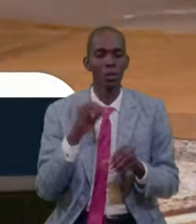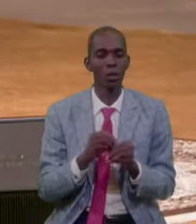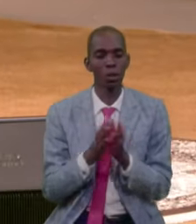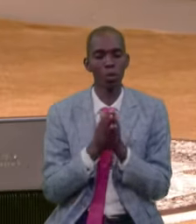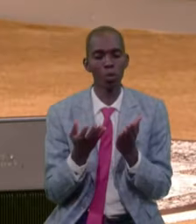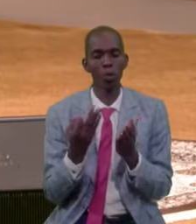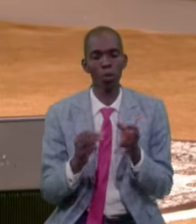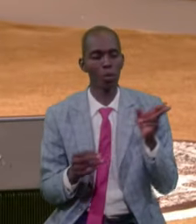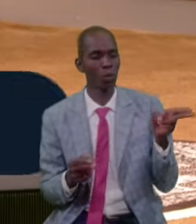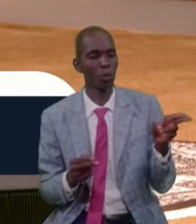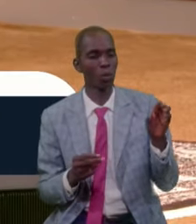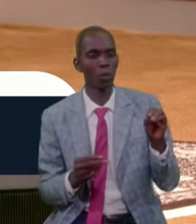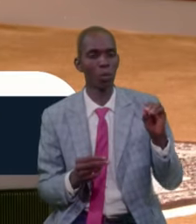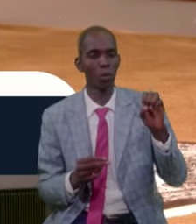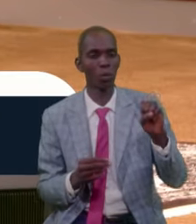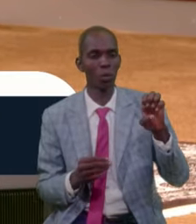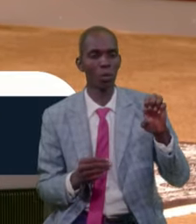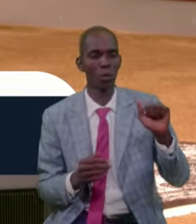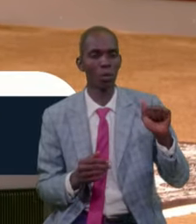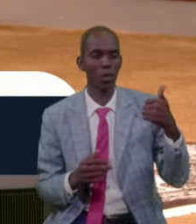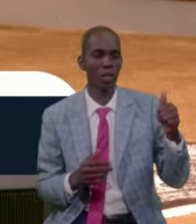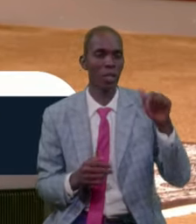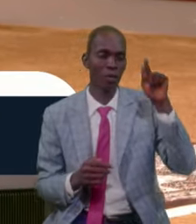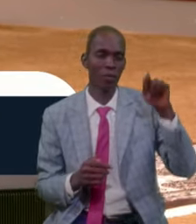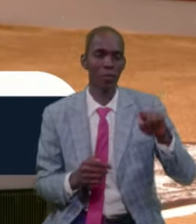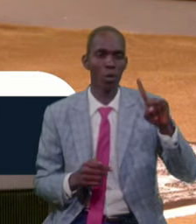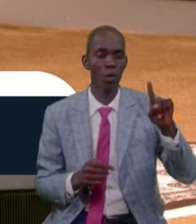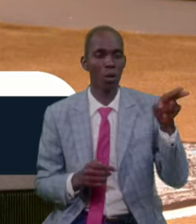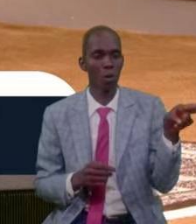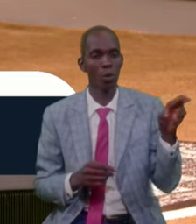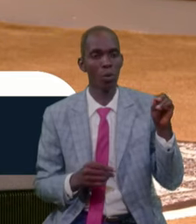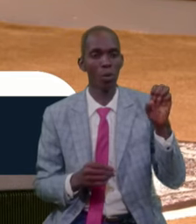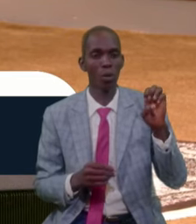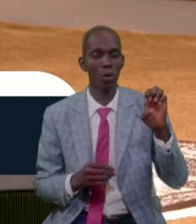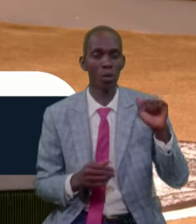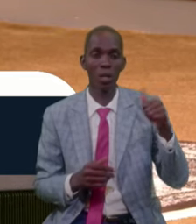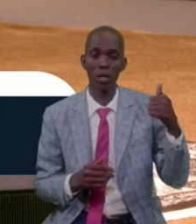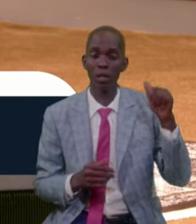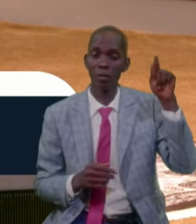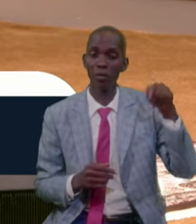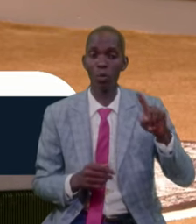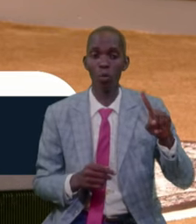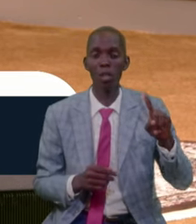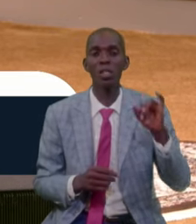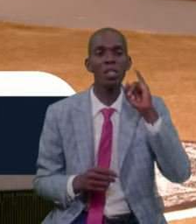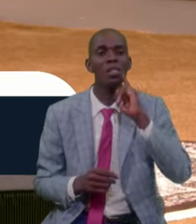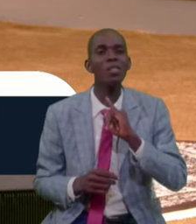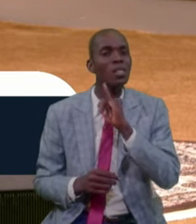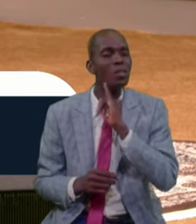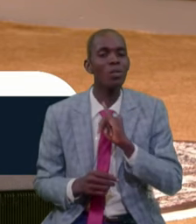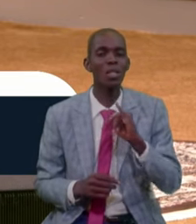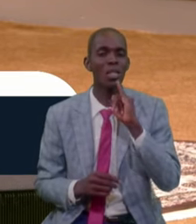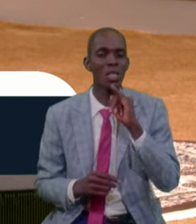chapter 10, reading from verse 1. Hosea chapter 10, verse 1. Israel is an